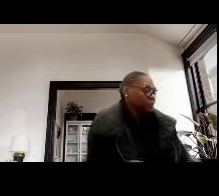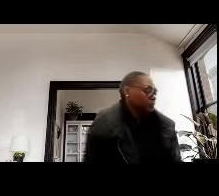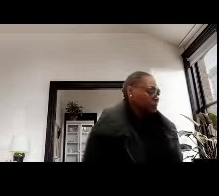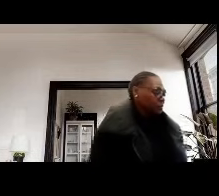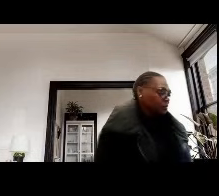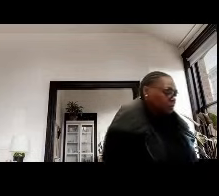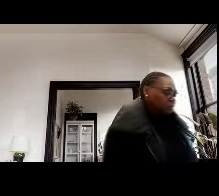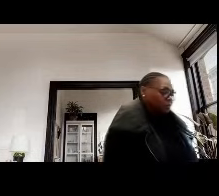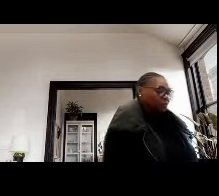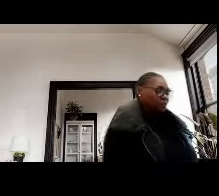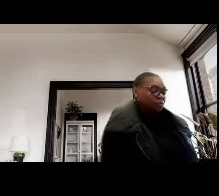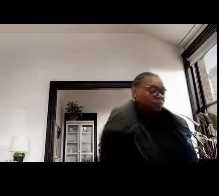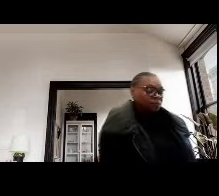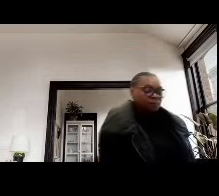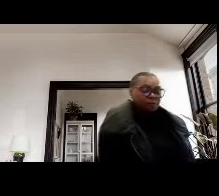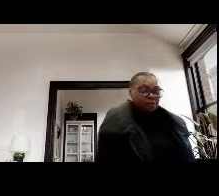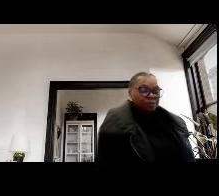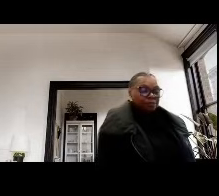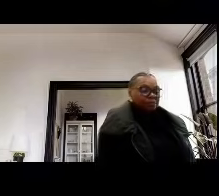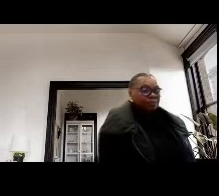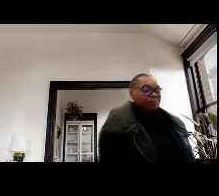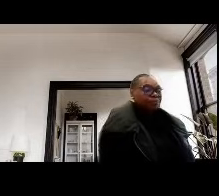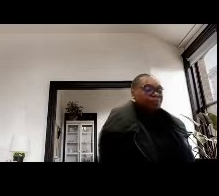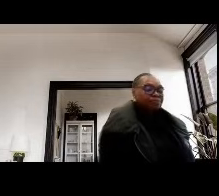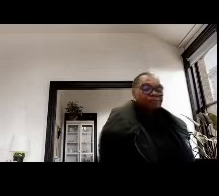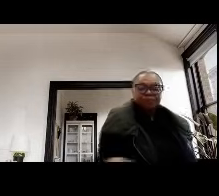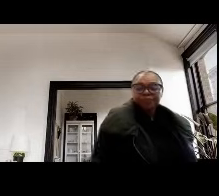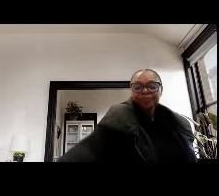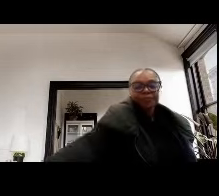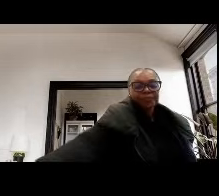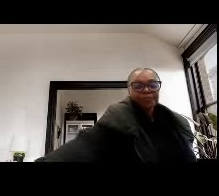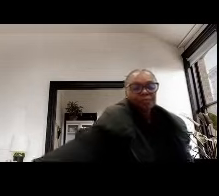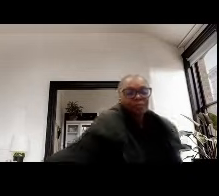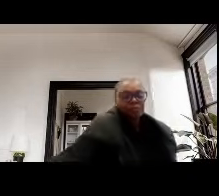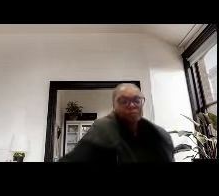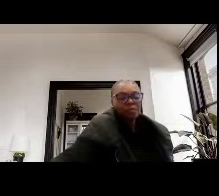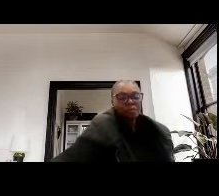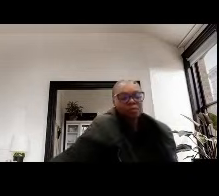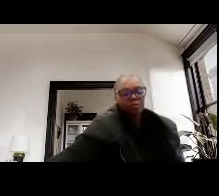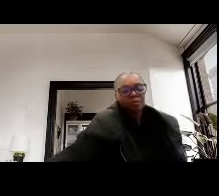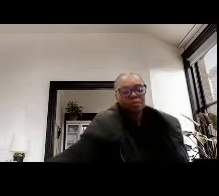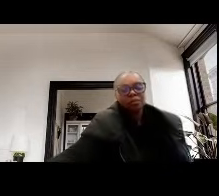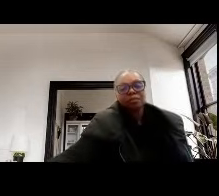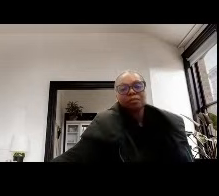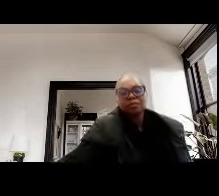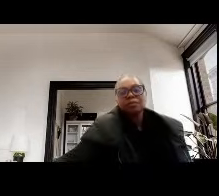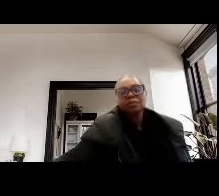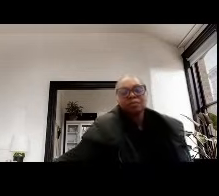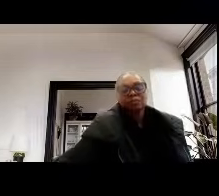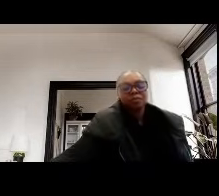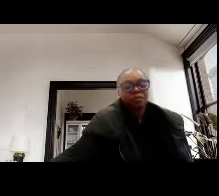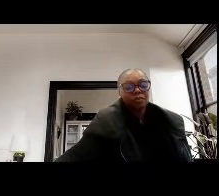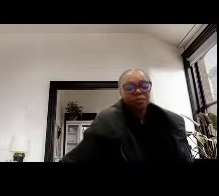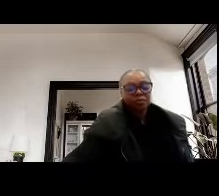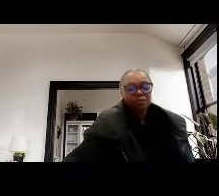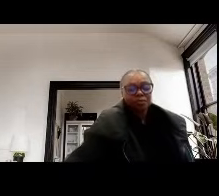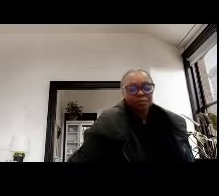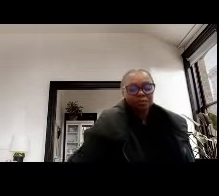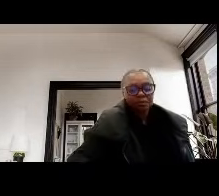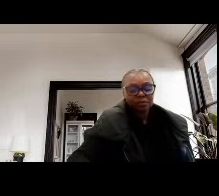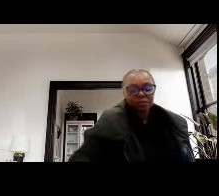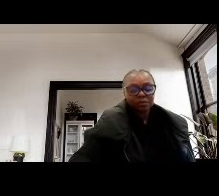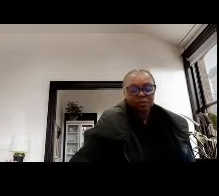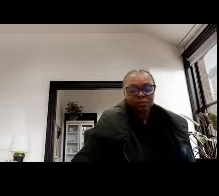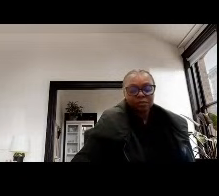by CEO for the Horticulture, Health and Business Development Project Implementing Unit.